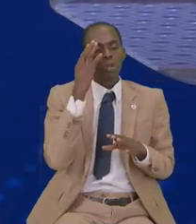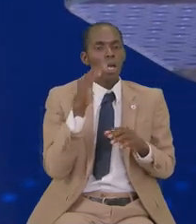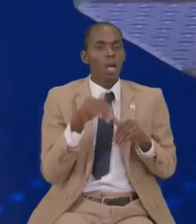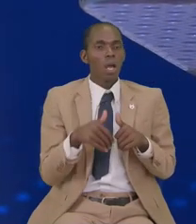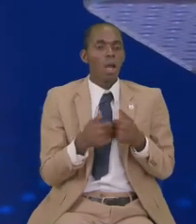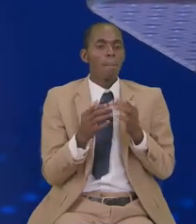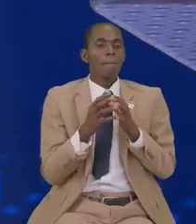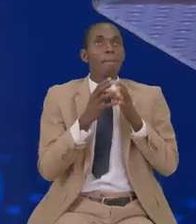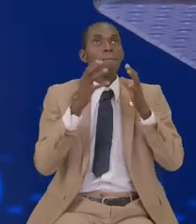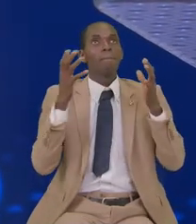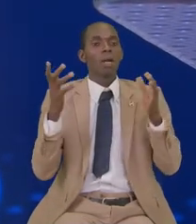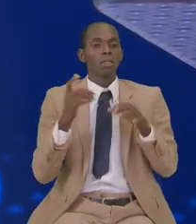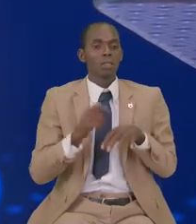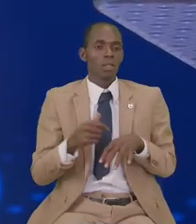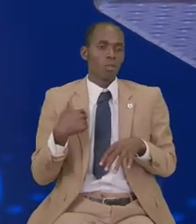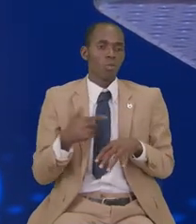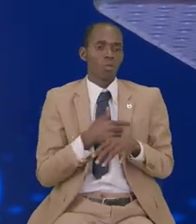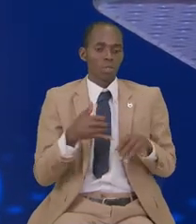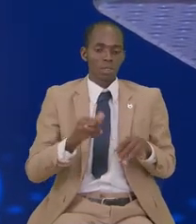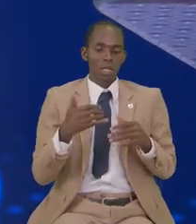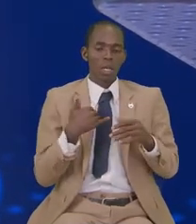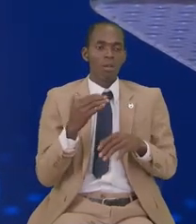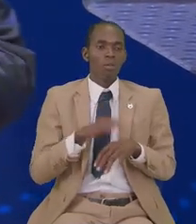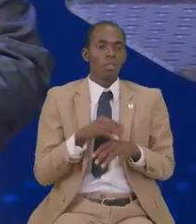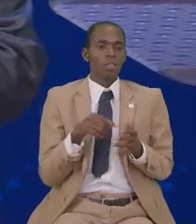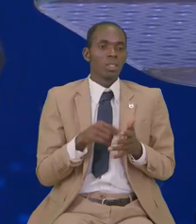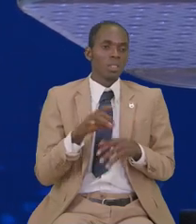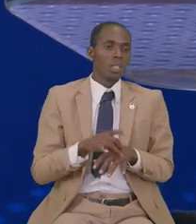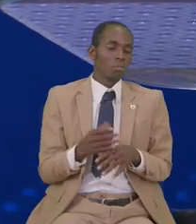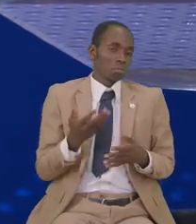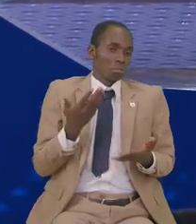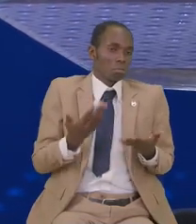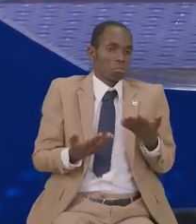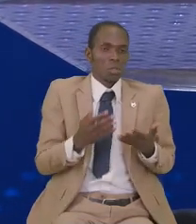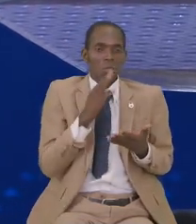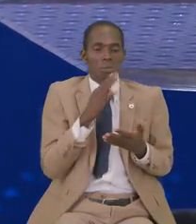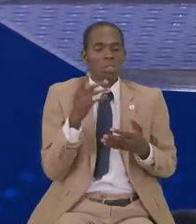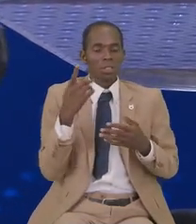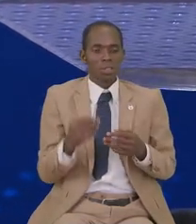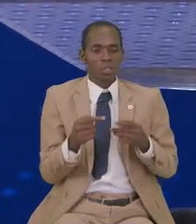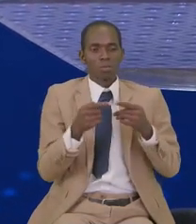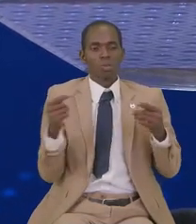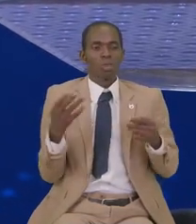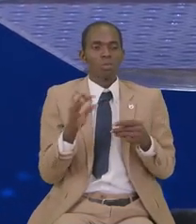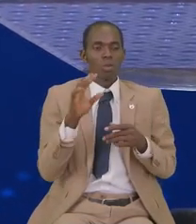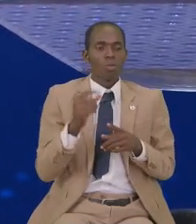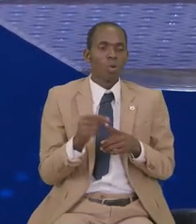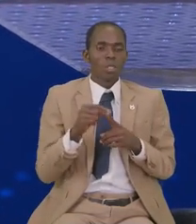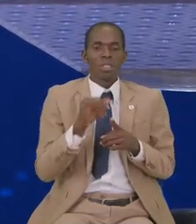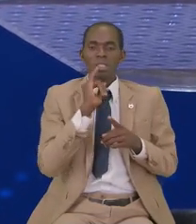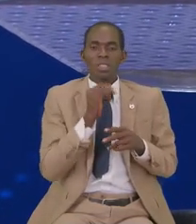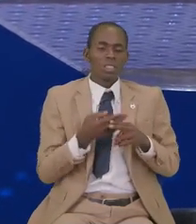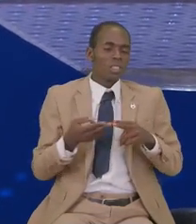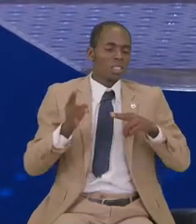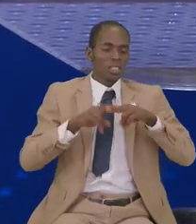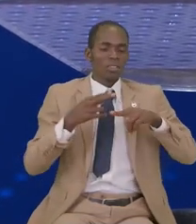much time we still have on this earth. Meanwhile, the population of the world is increasing, and the world, the